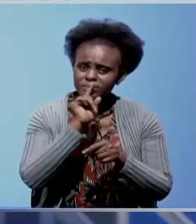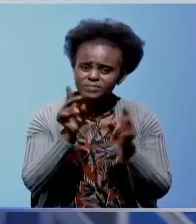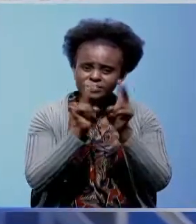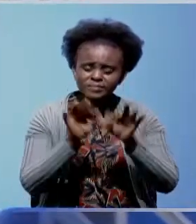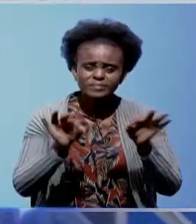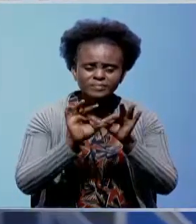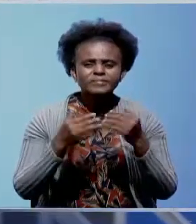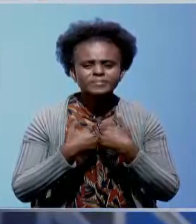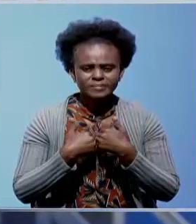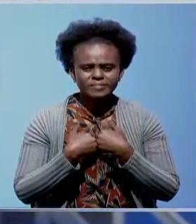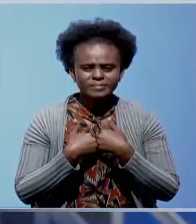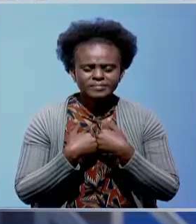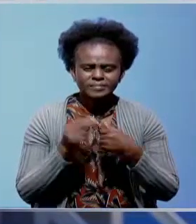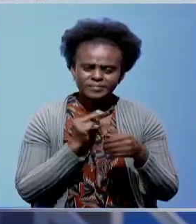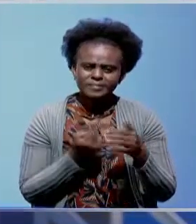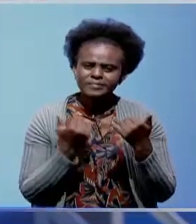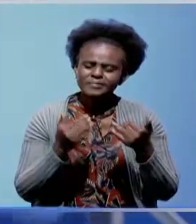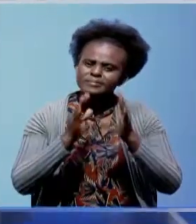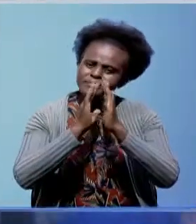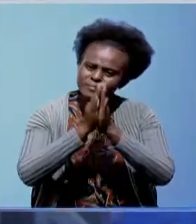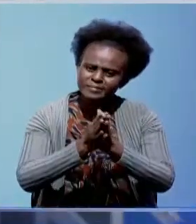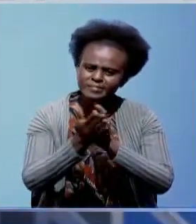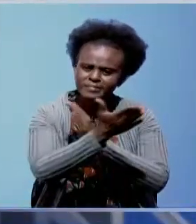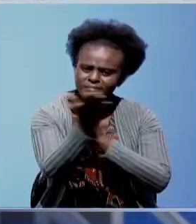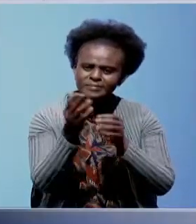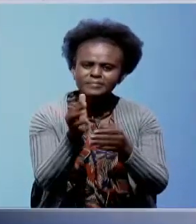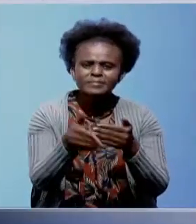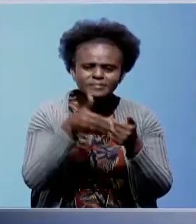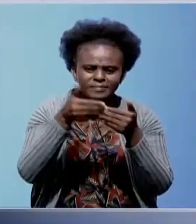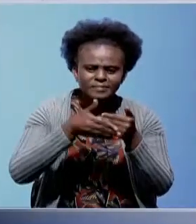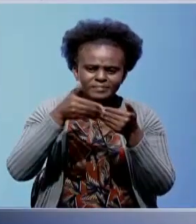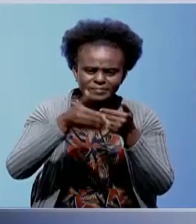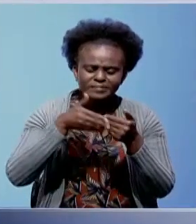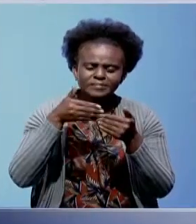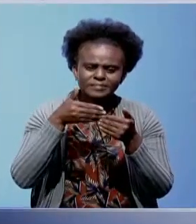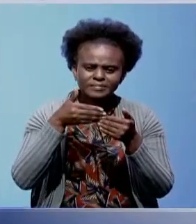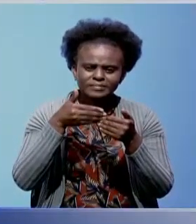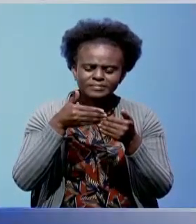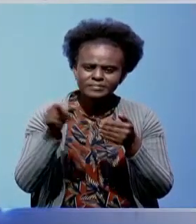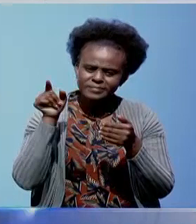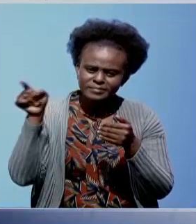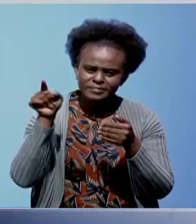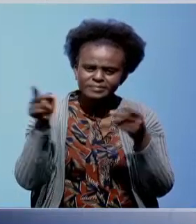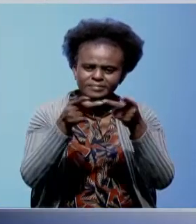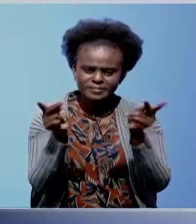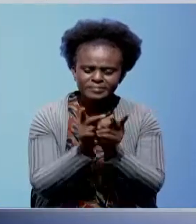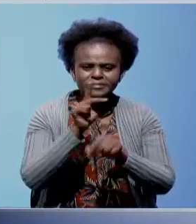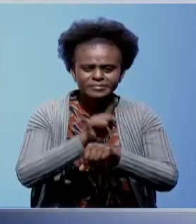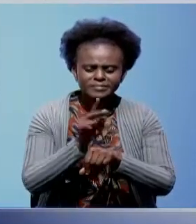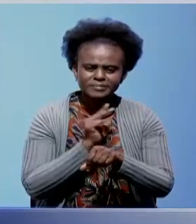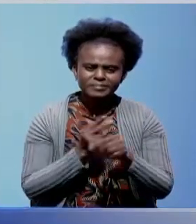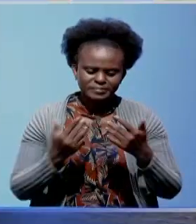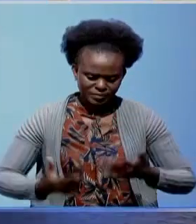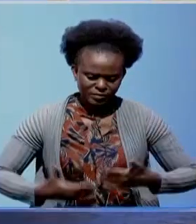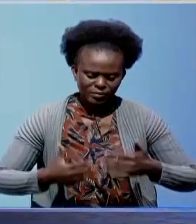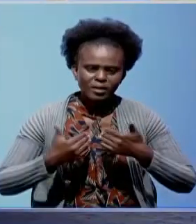important that we appeal to them to take care of this facility. We are very grateful as a